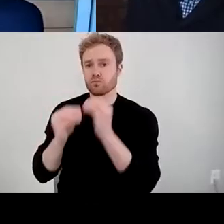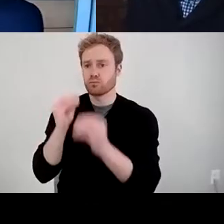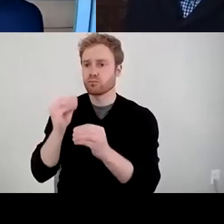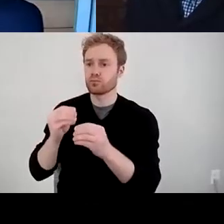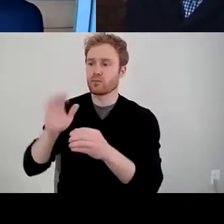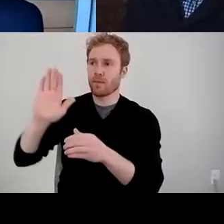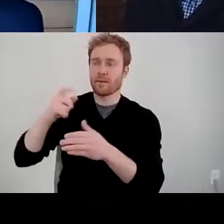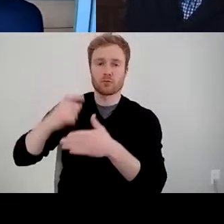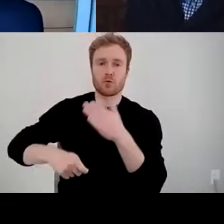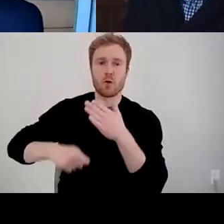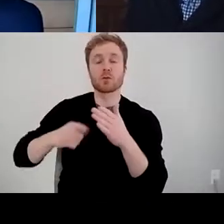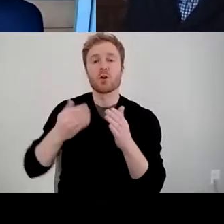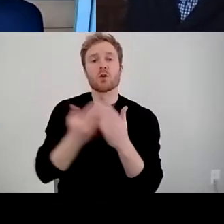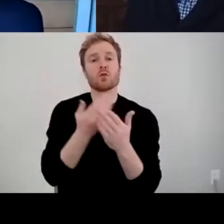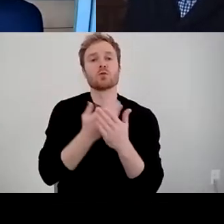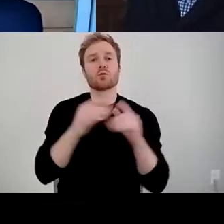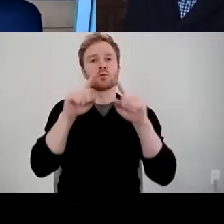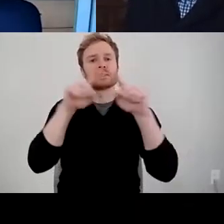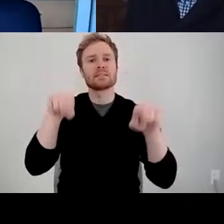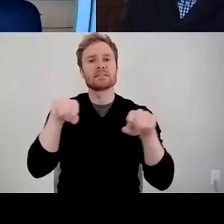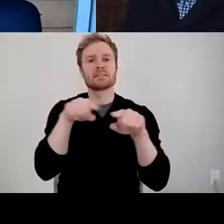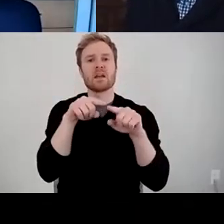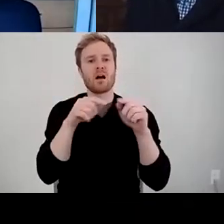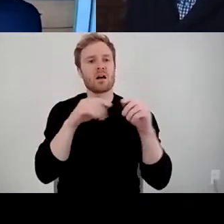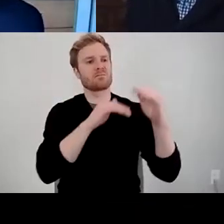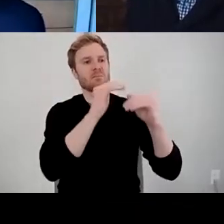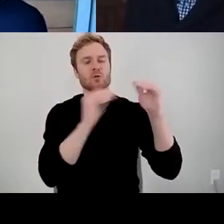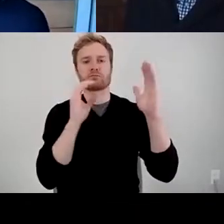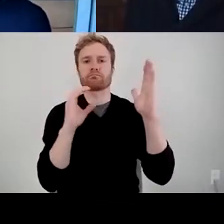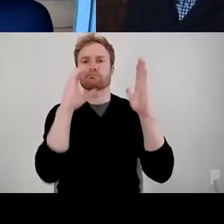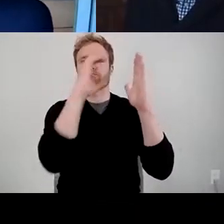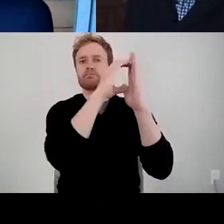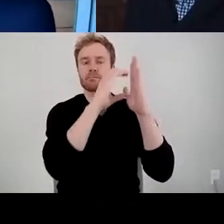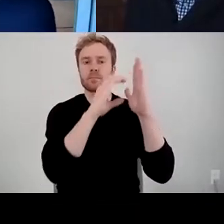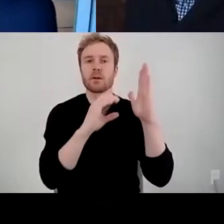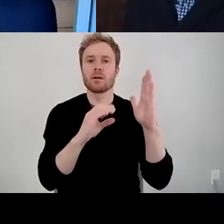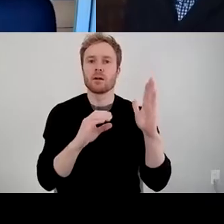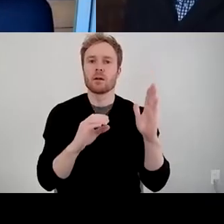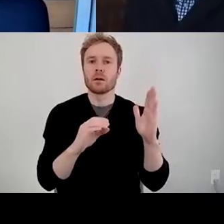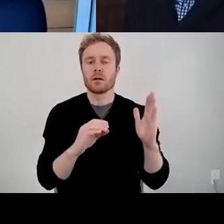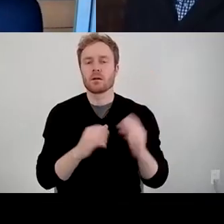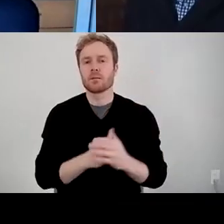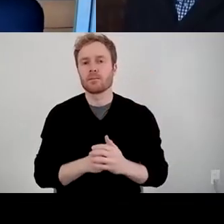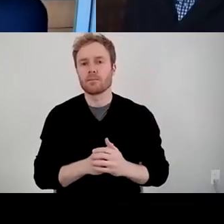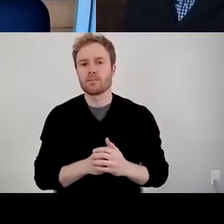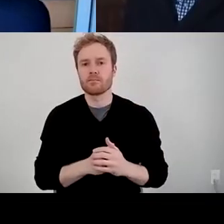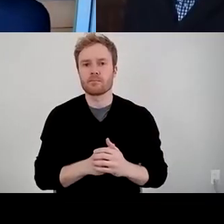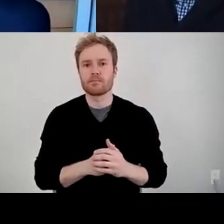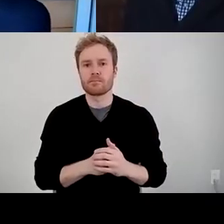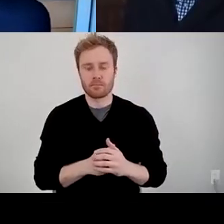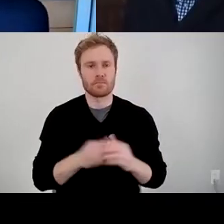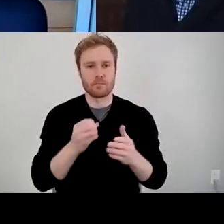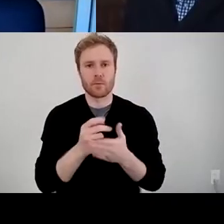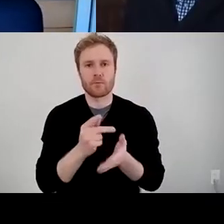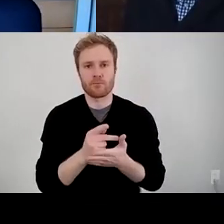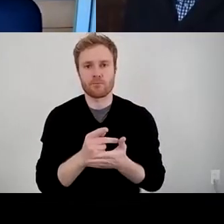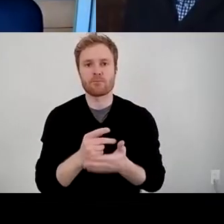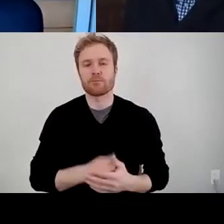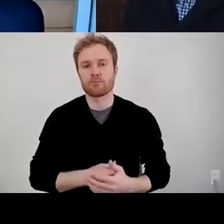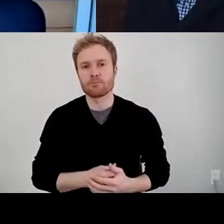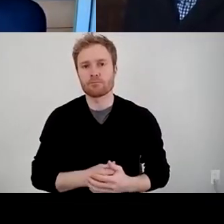recommended. Bill 1071. Bill 1071, resolution granting unto Pittsburgh Student Housing LLC,